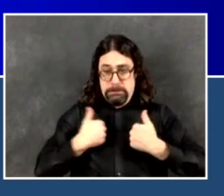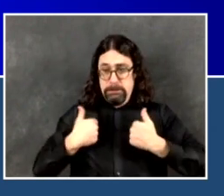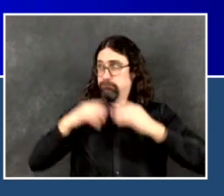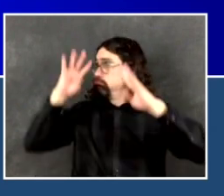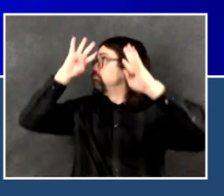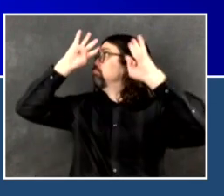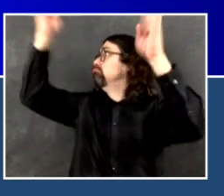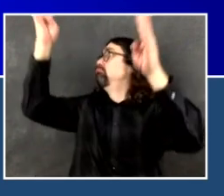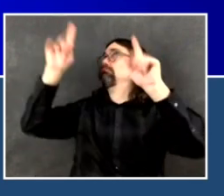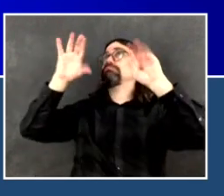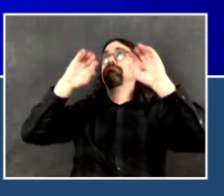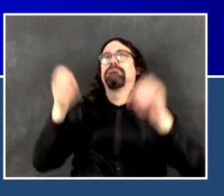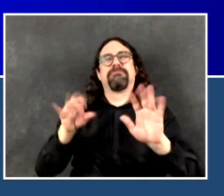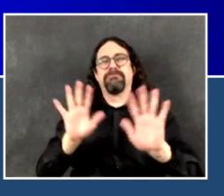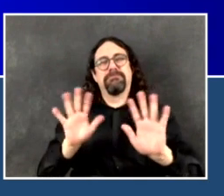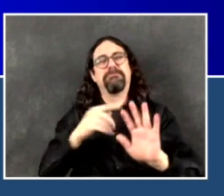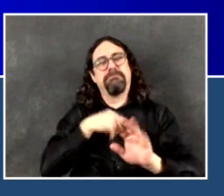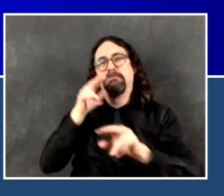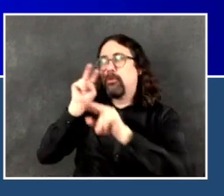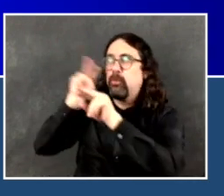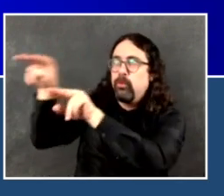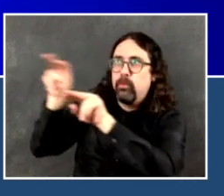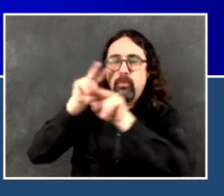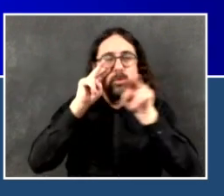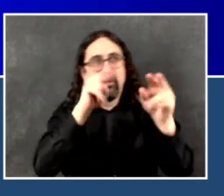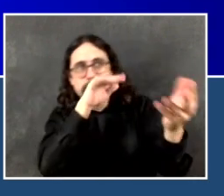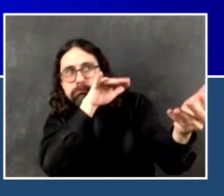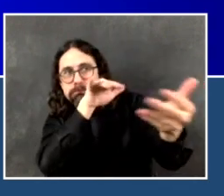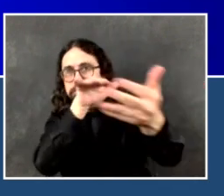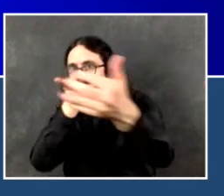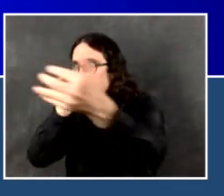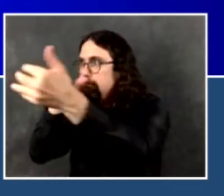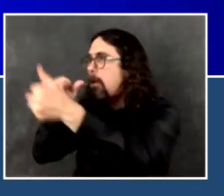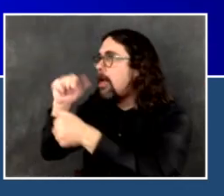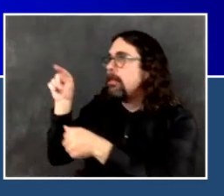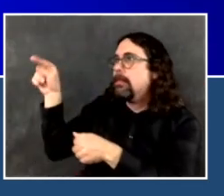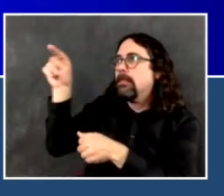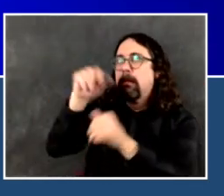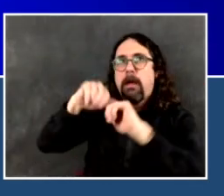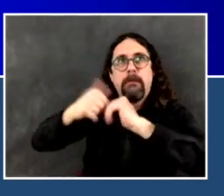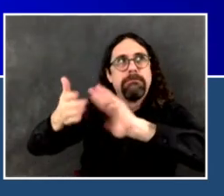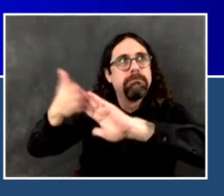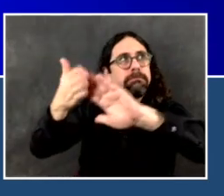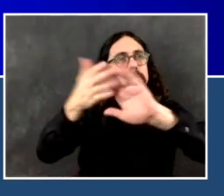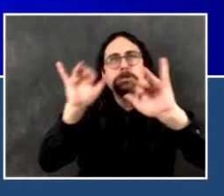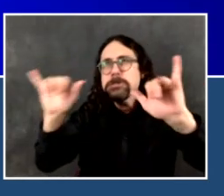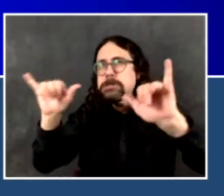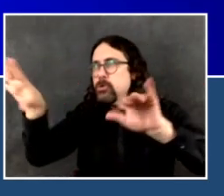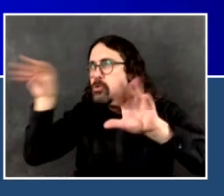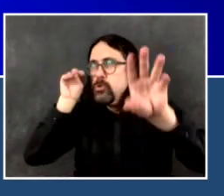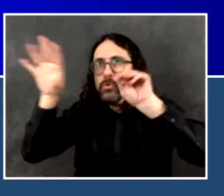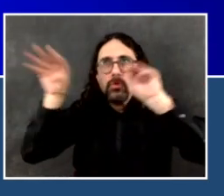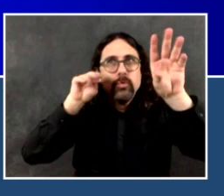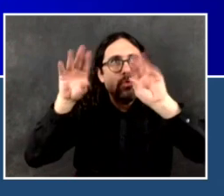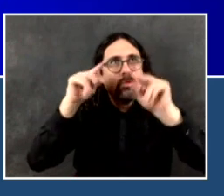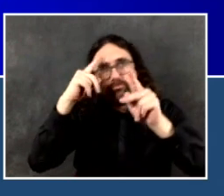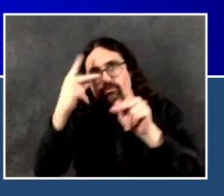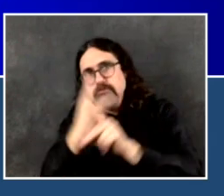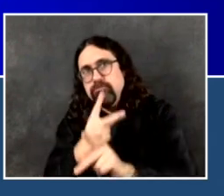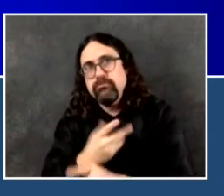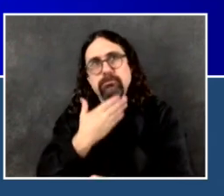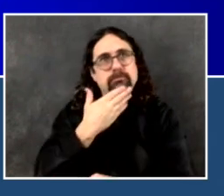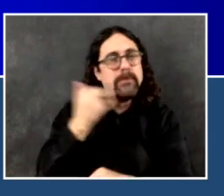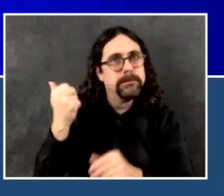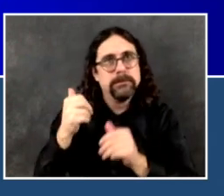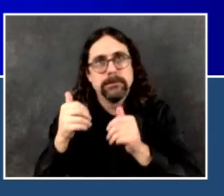the indicators tell us it's time to open up a little. But I want to be clear, there's no on-off switch here. It's not like, I think people know it, but I want to say it